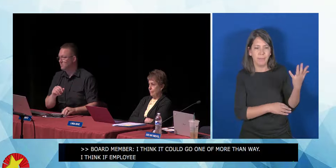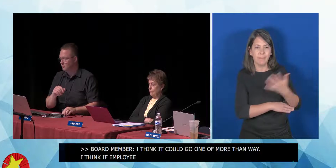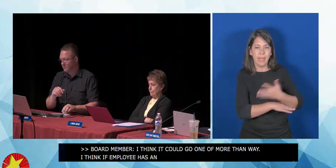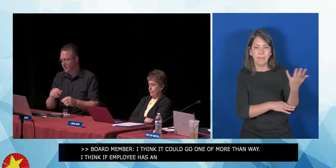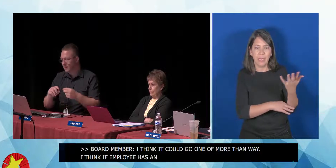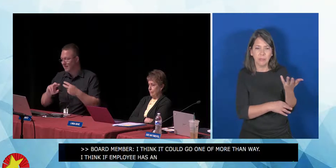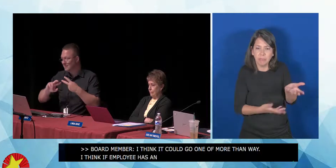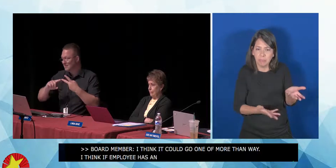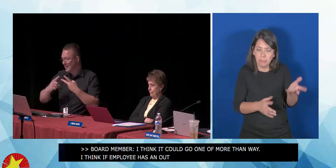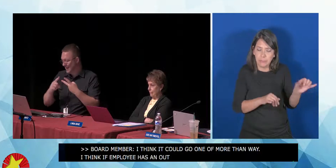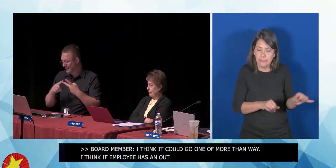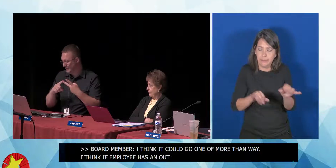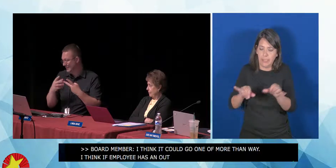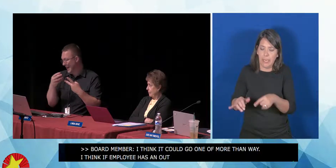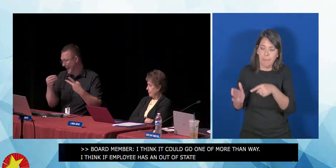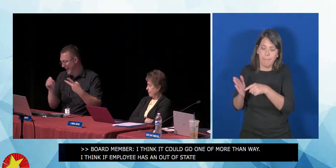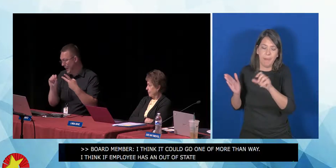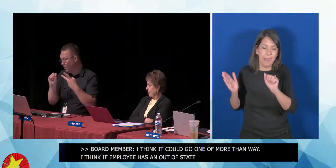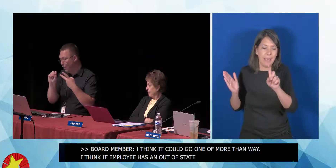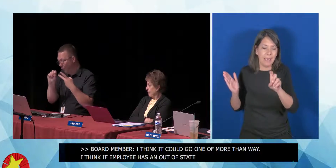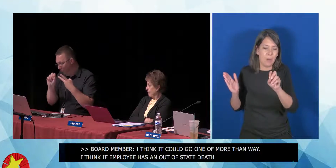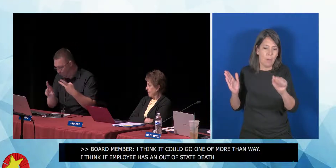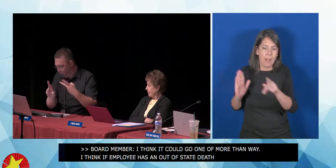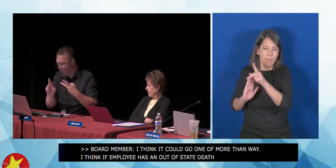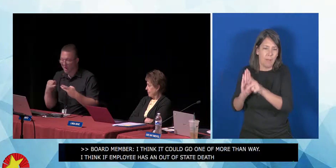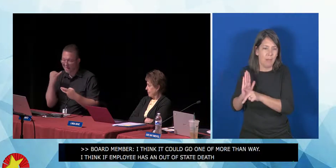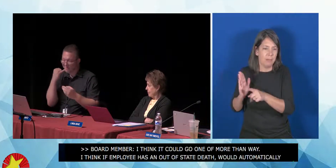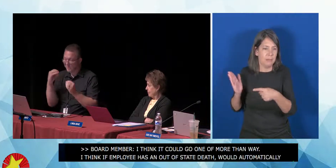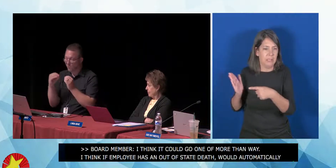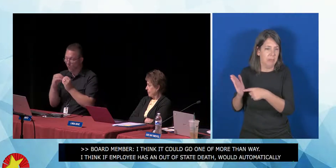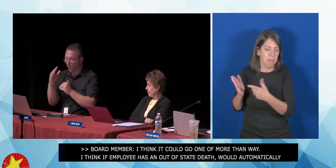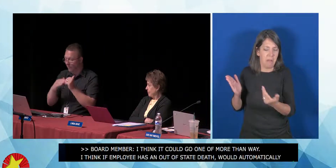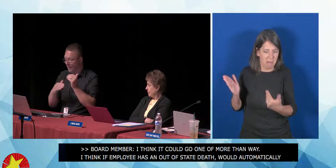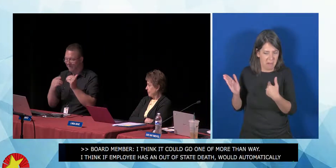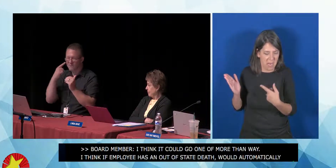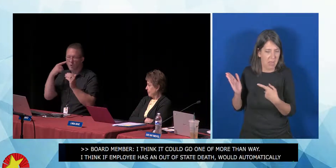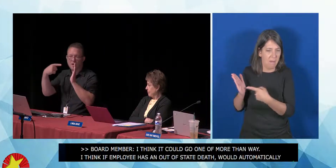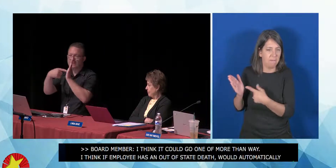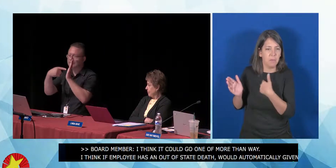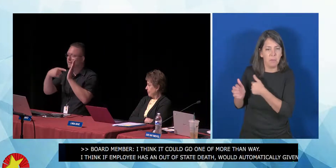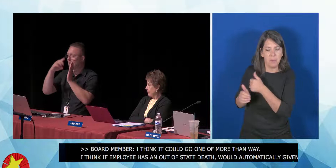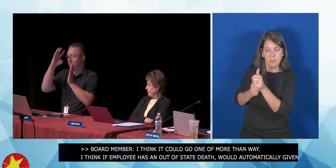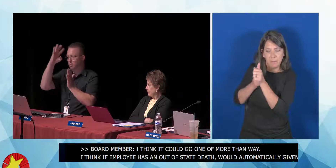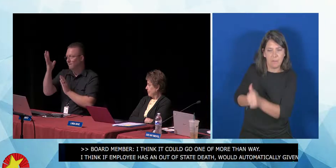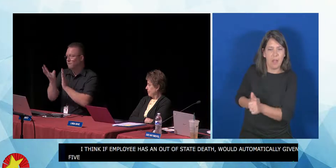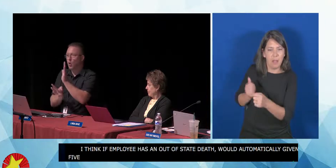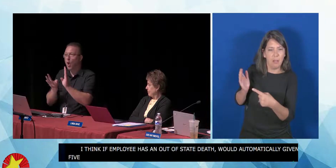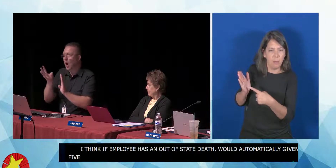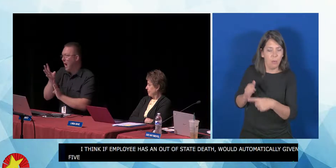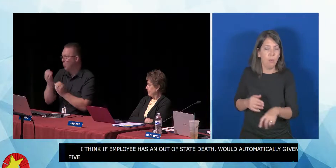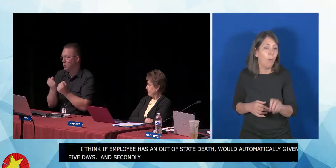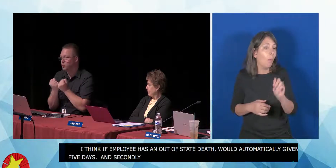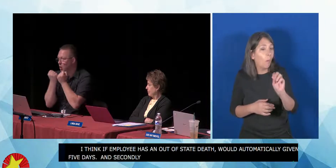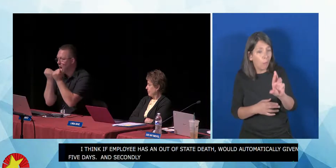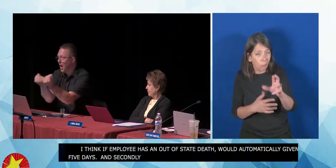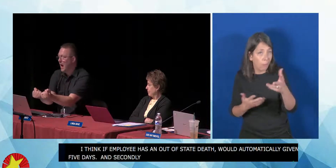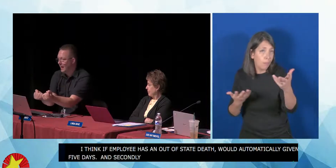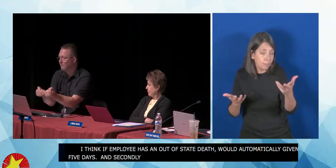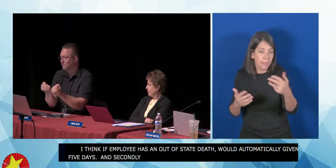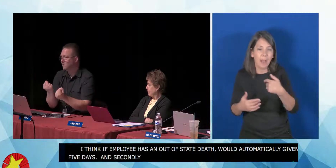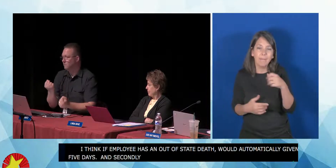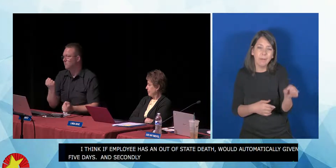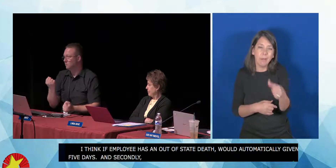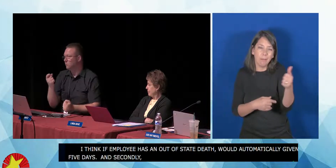the ADOA policy that's already in place. And secondly, this is another